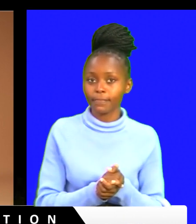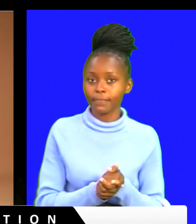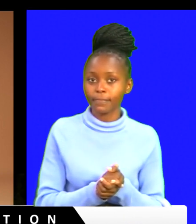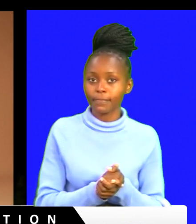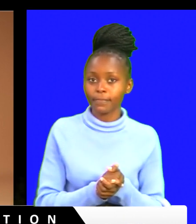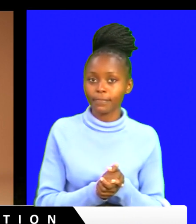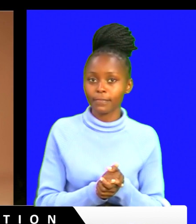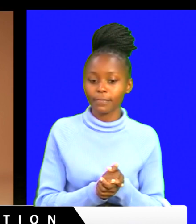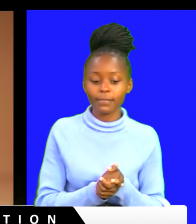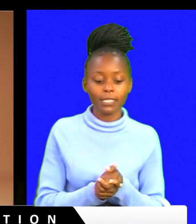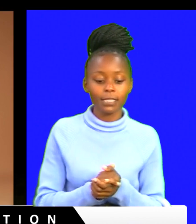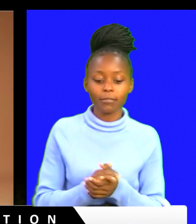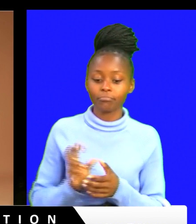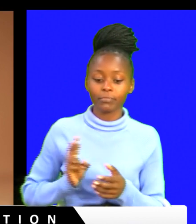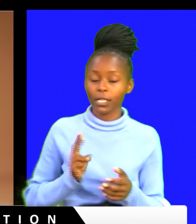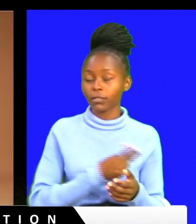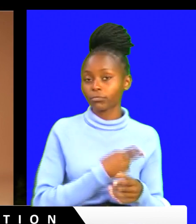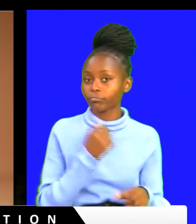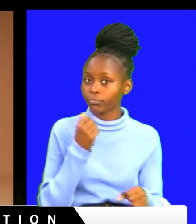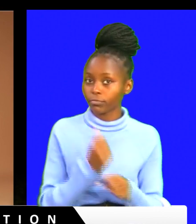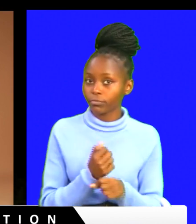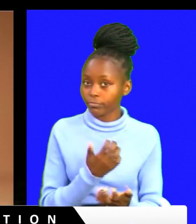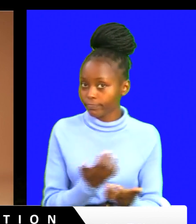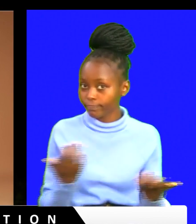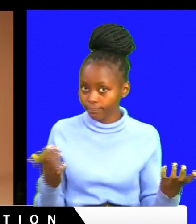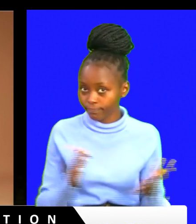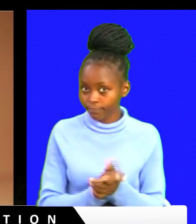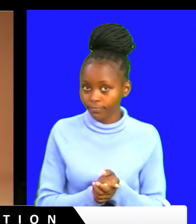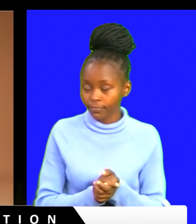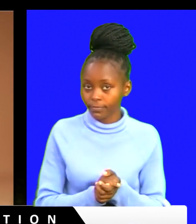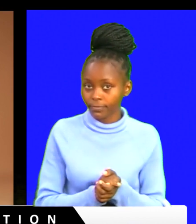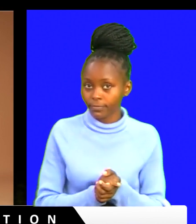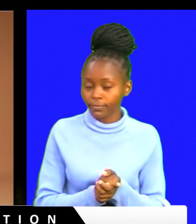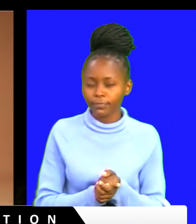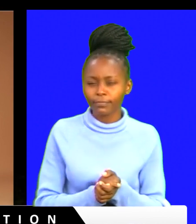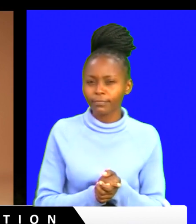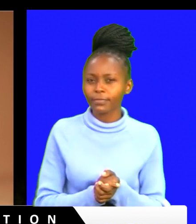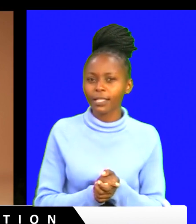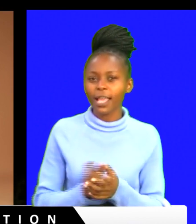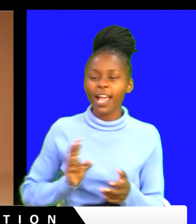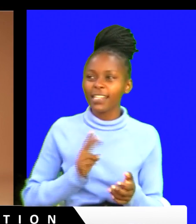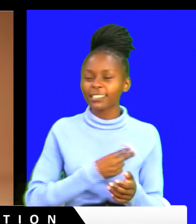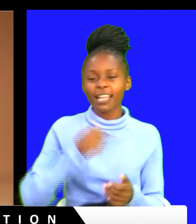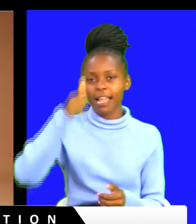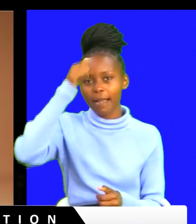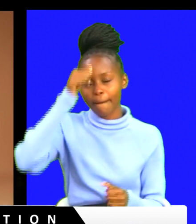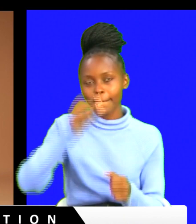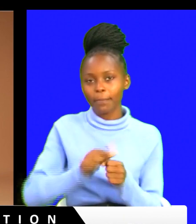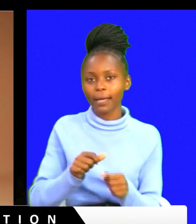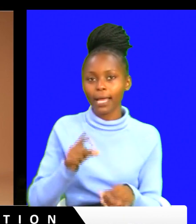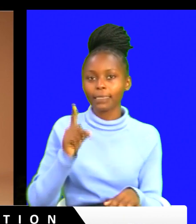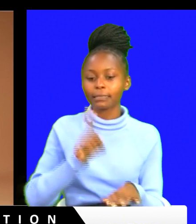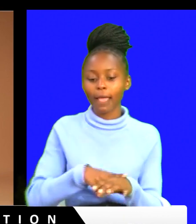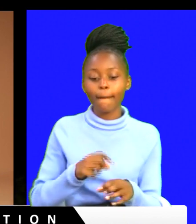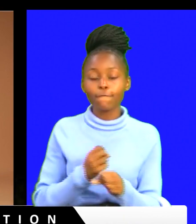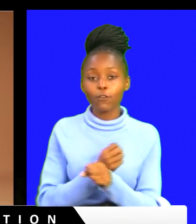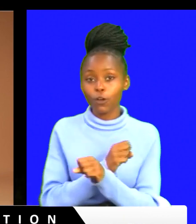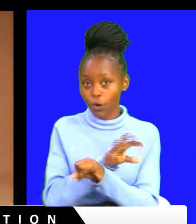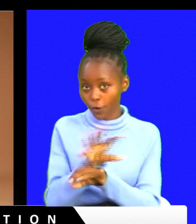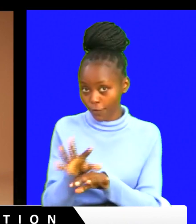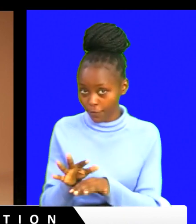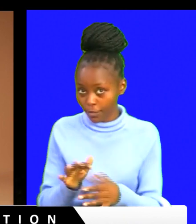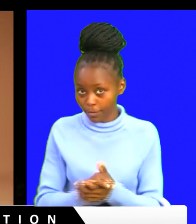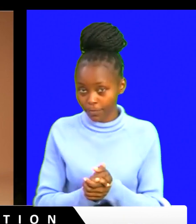we do things maybe, but we all remember when COVID came, then there was Club COVID thingy. That's how we